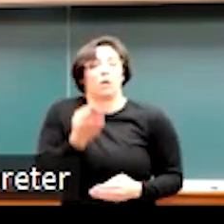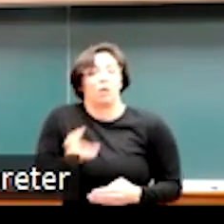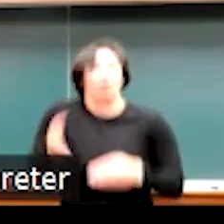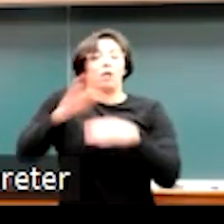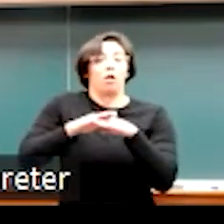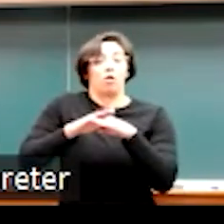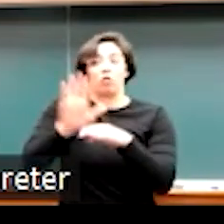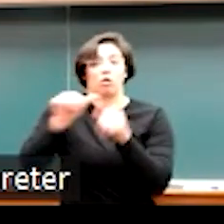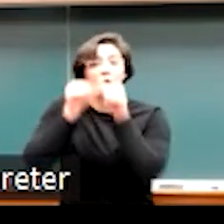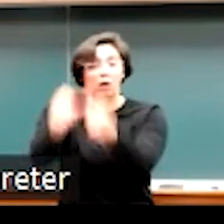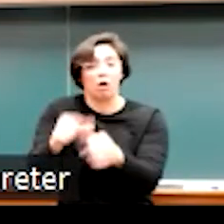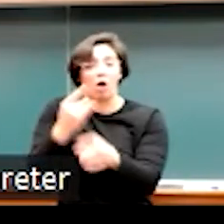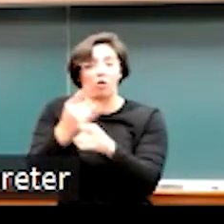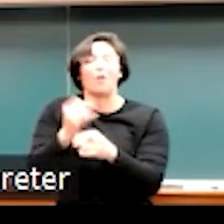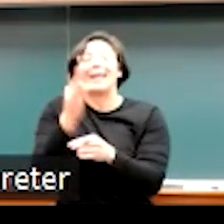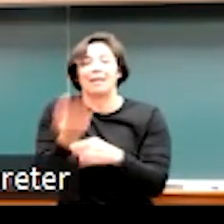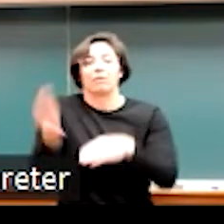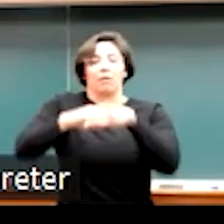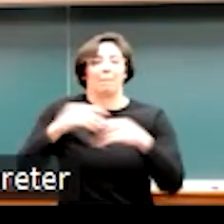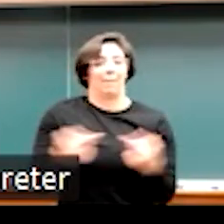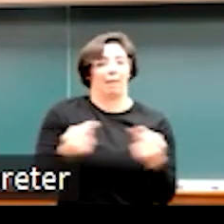their consumption of alcohol in the context of pain,